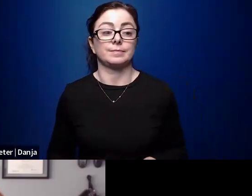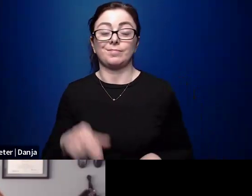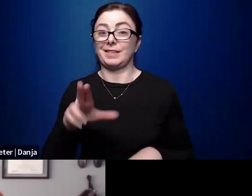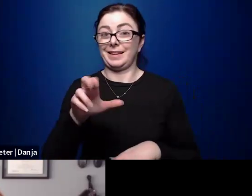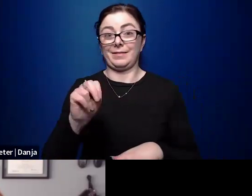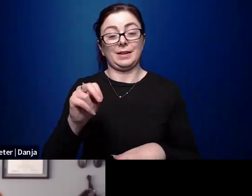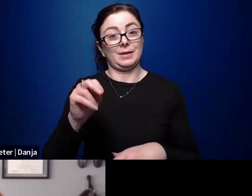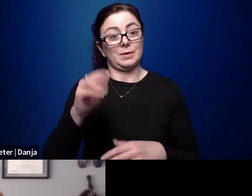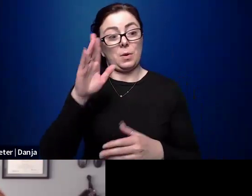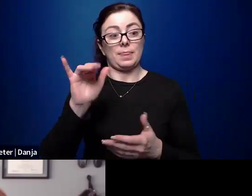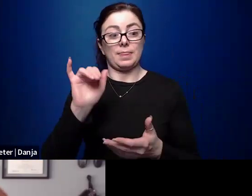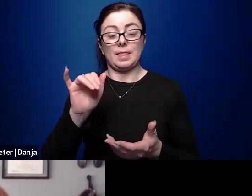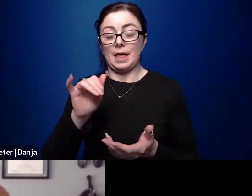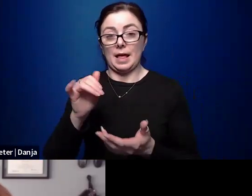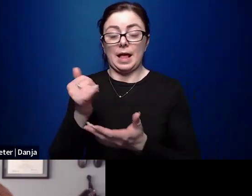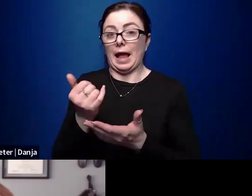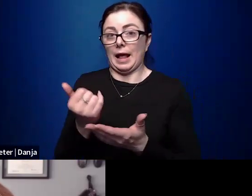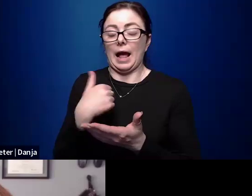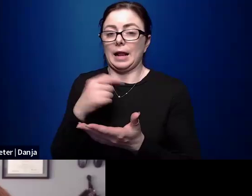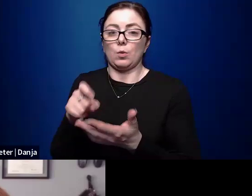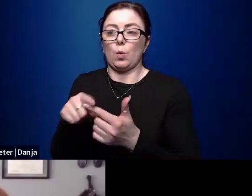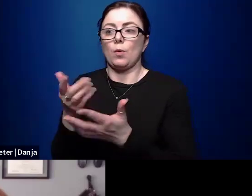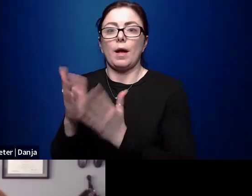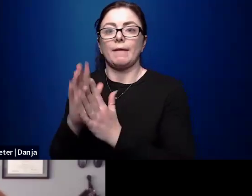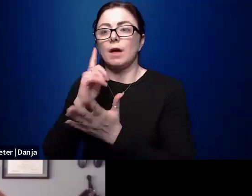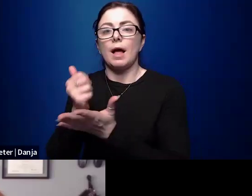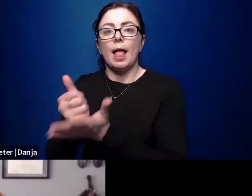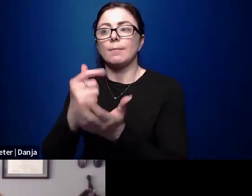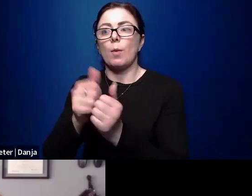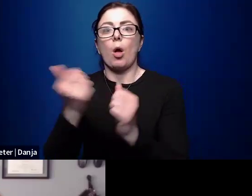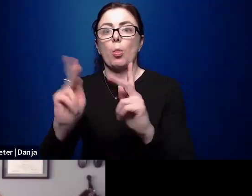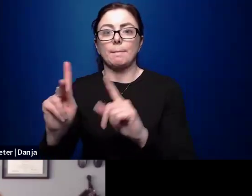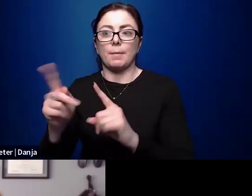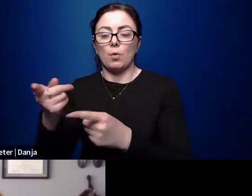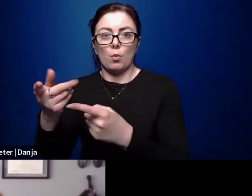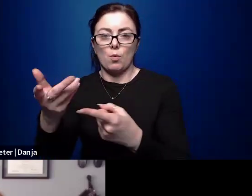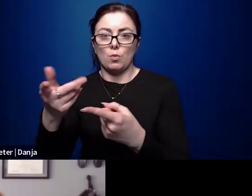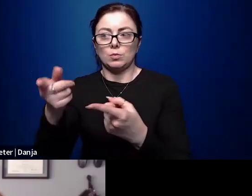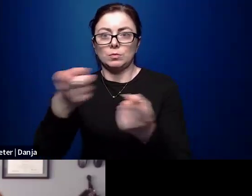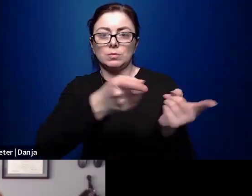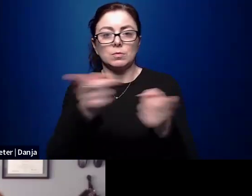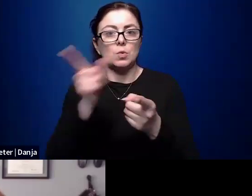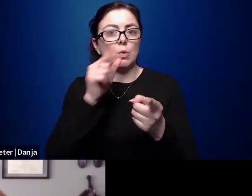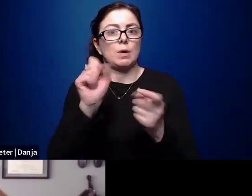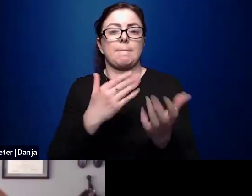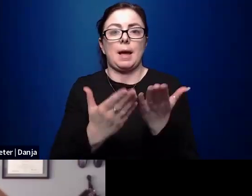and handing them over to anyone around me who could maybe, just maybe, save the love of my life.